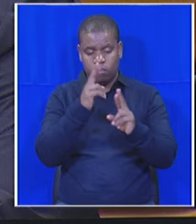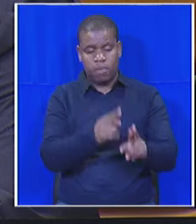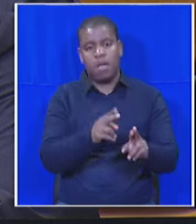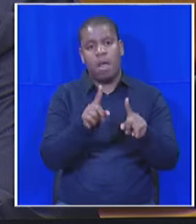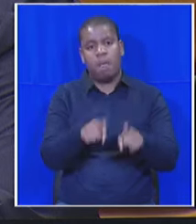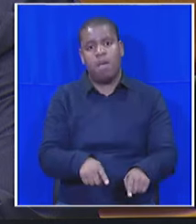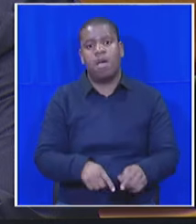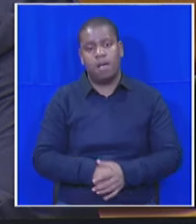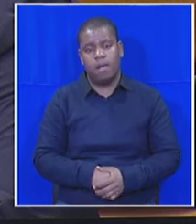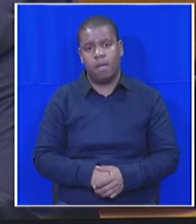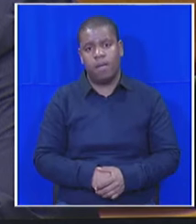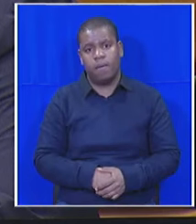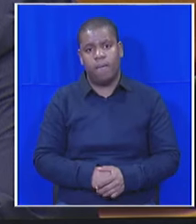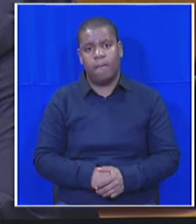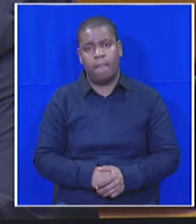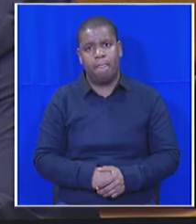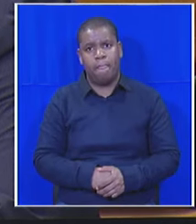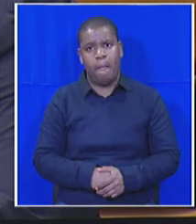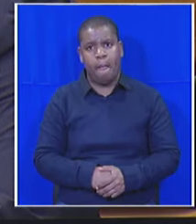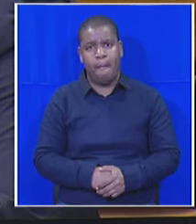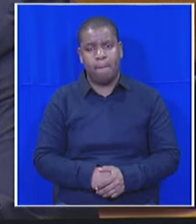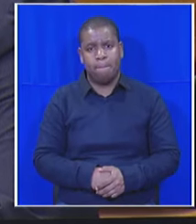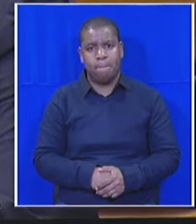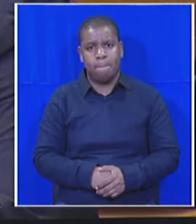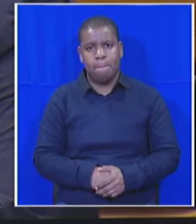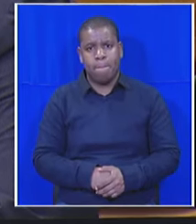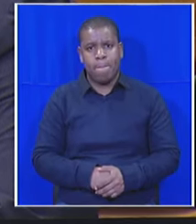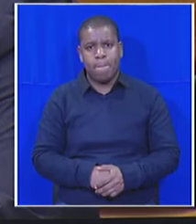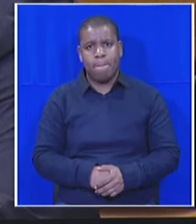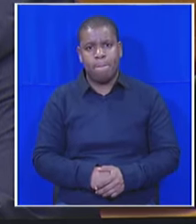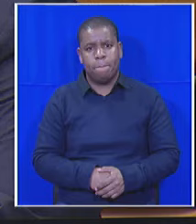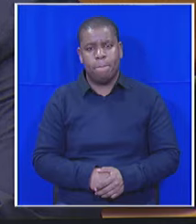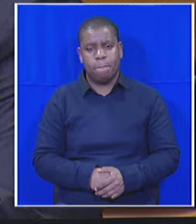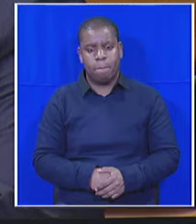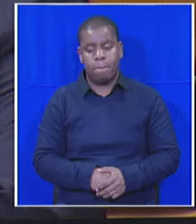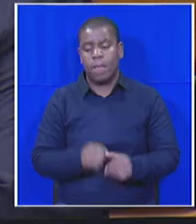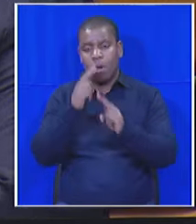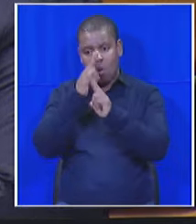the manner in which we should? Can honourable member proceed?